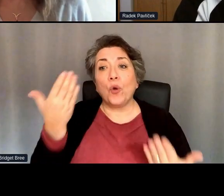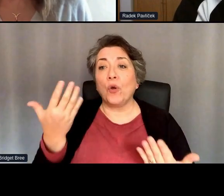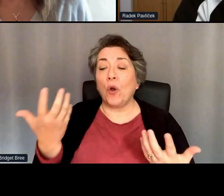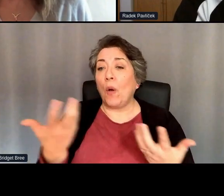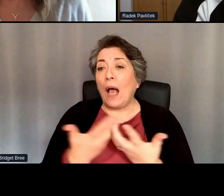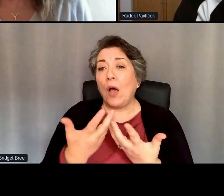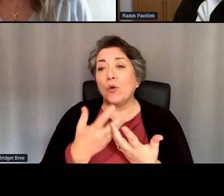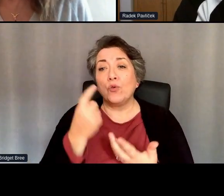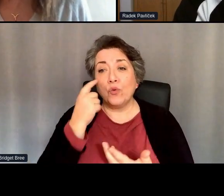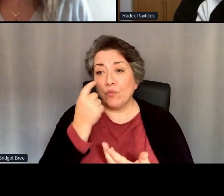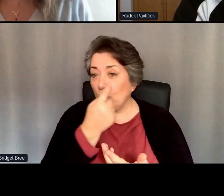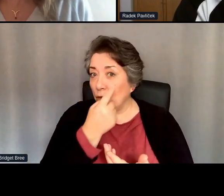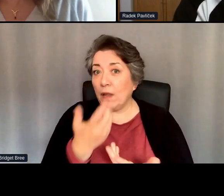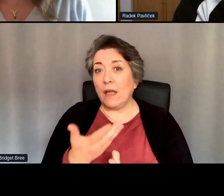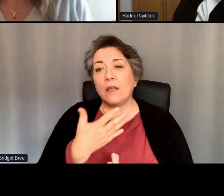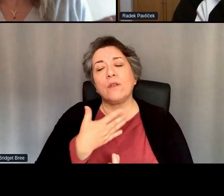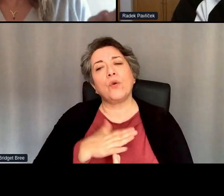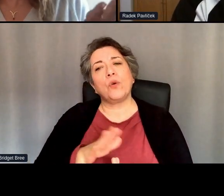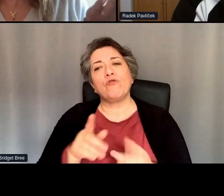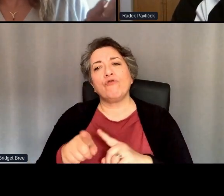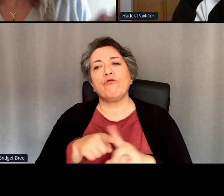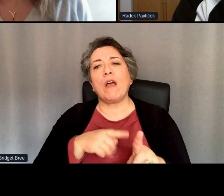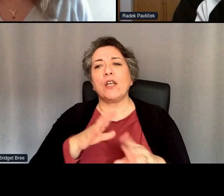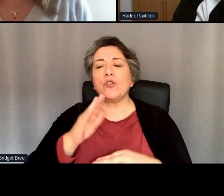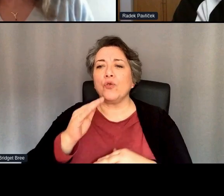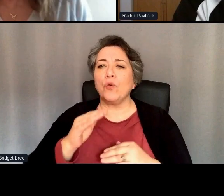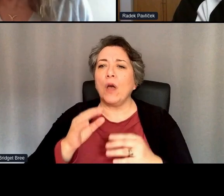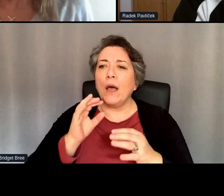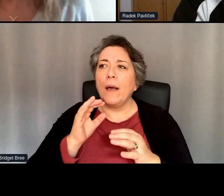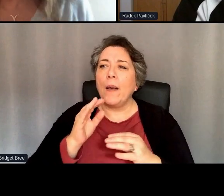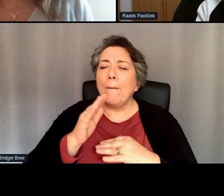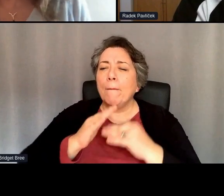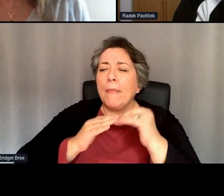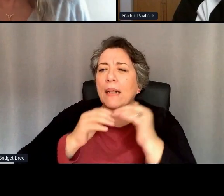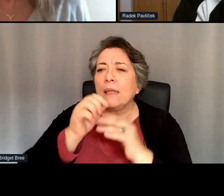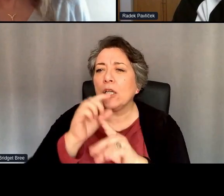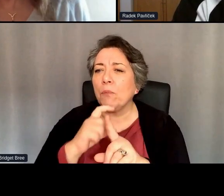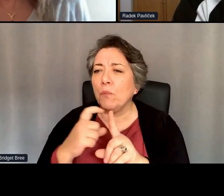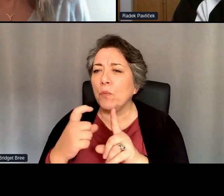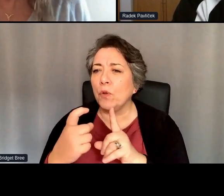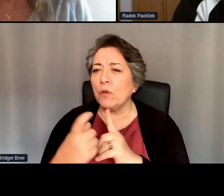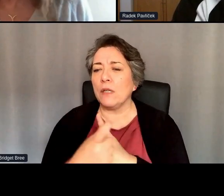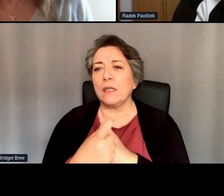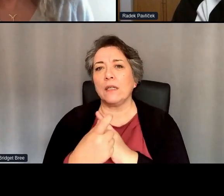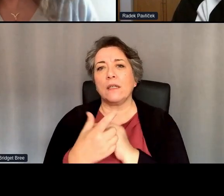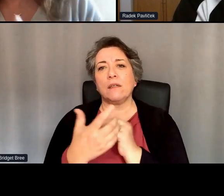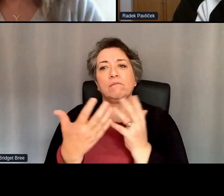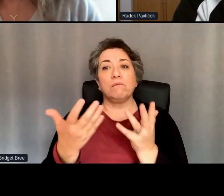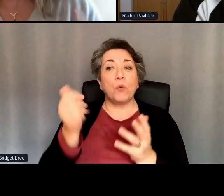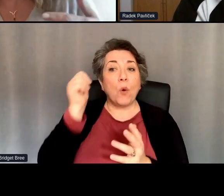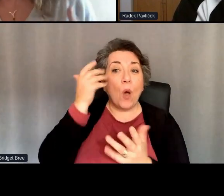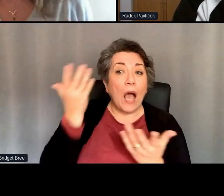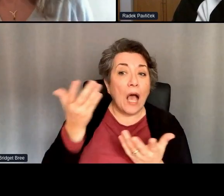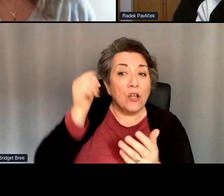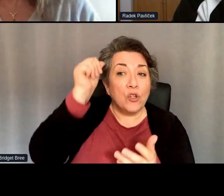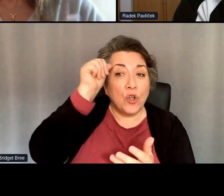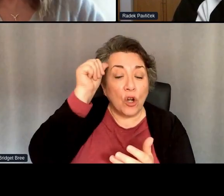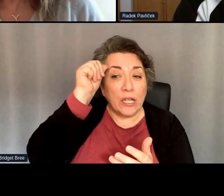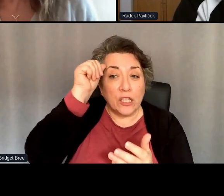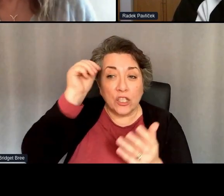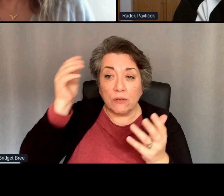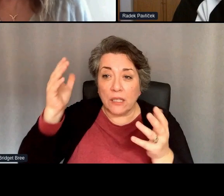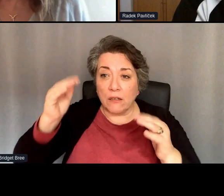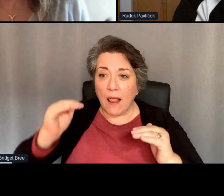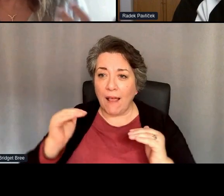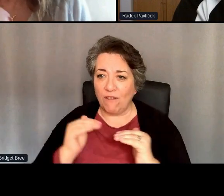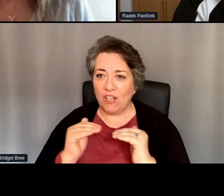build a community where we raise the knowledge of everyone. Everyone is welcome. If you're a beginner, absolutely come on, and we'll help you and take care